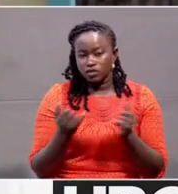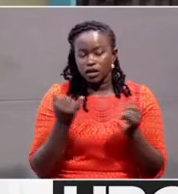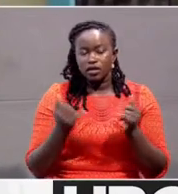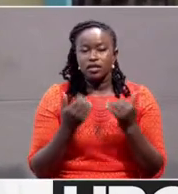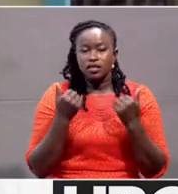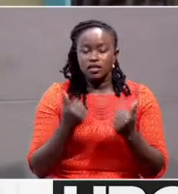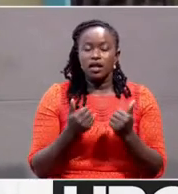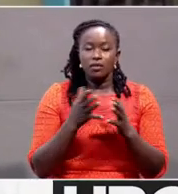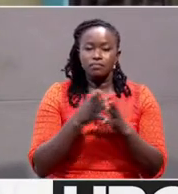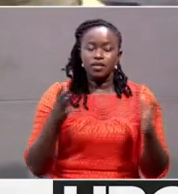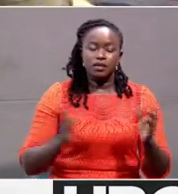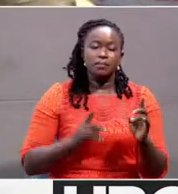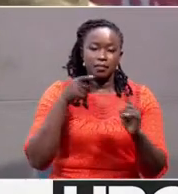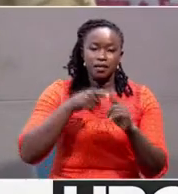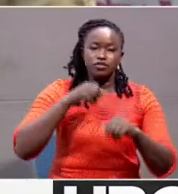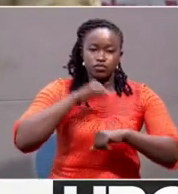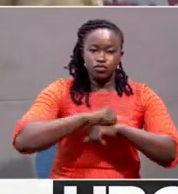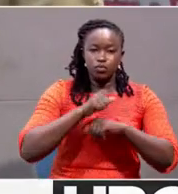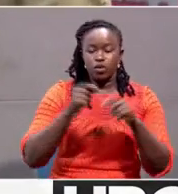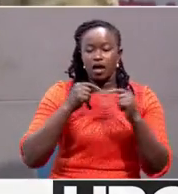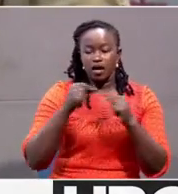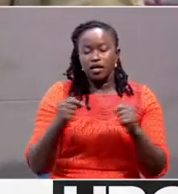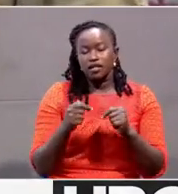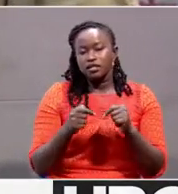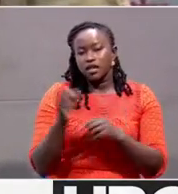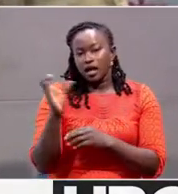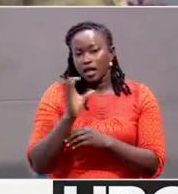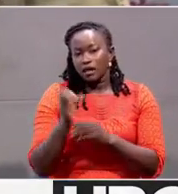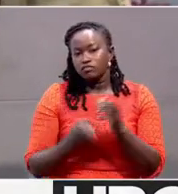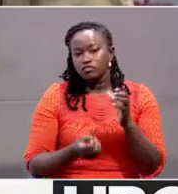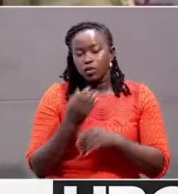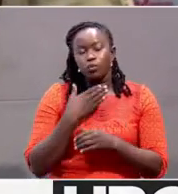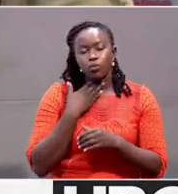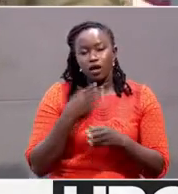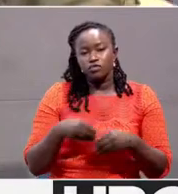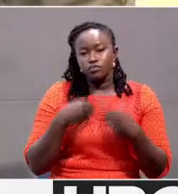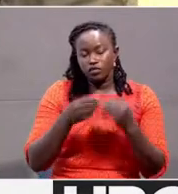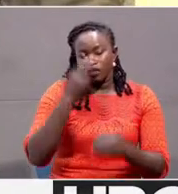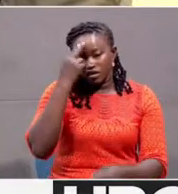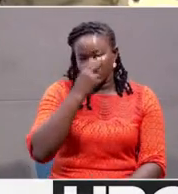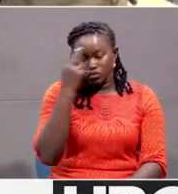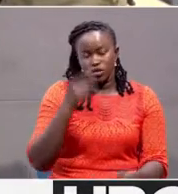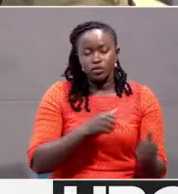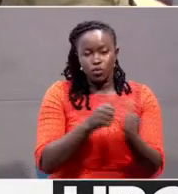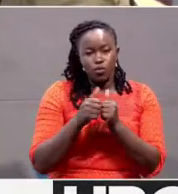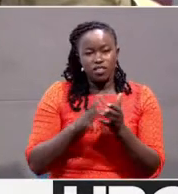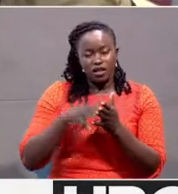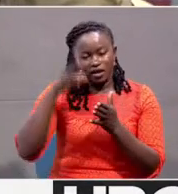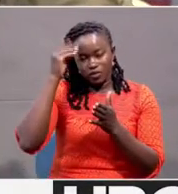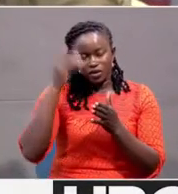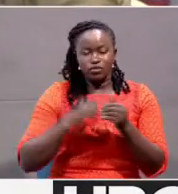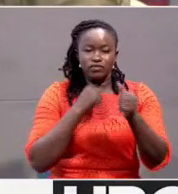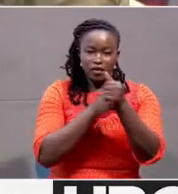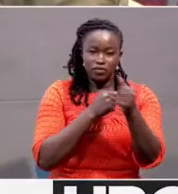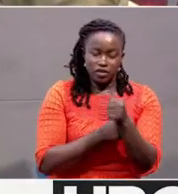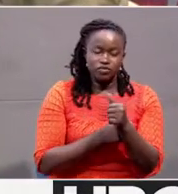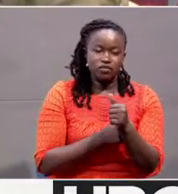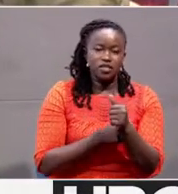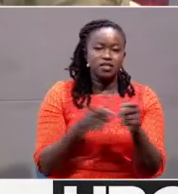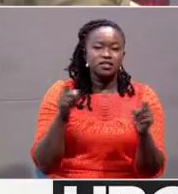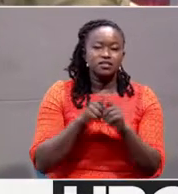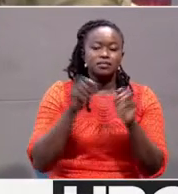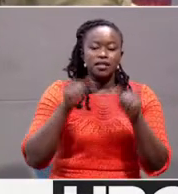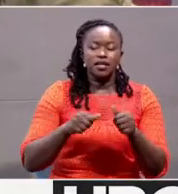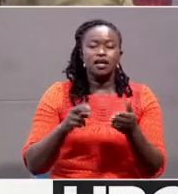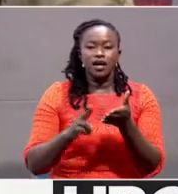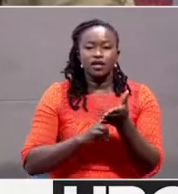main purpose of Schools Against Crime Club formation is to provide learners with an education foundation from which they can